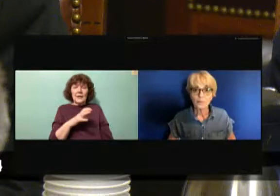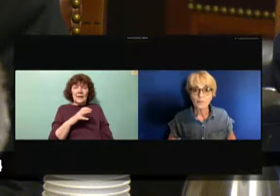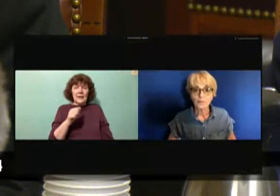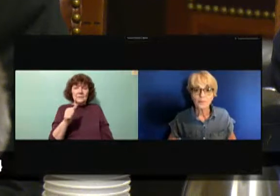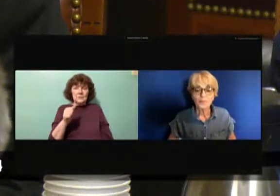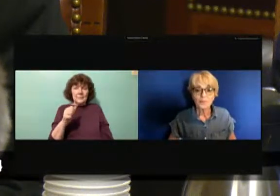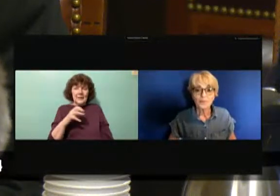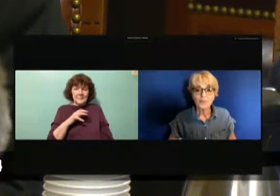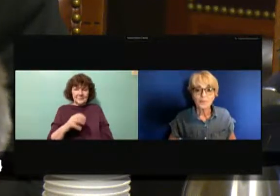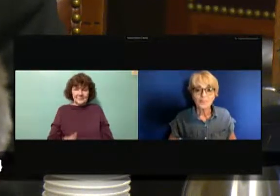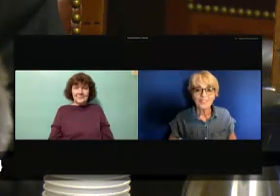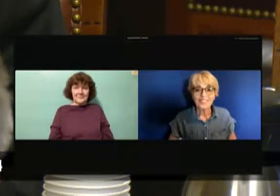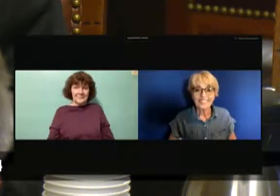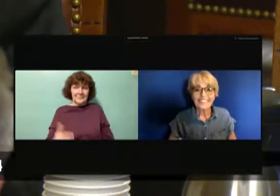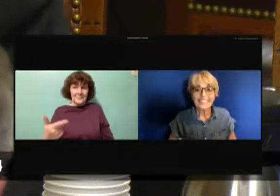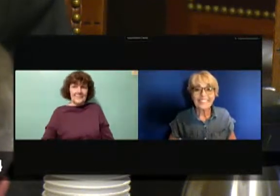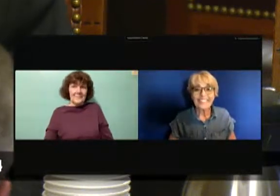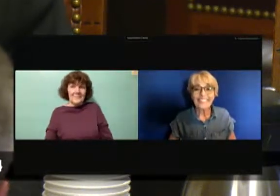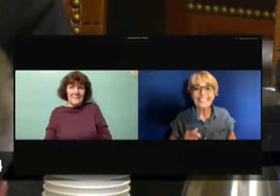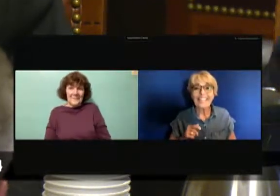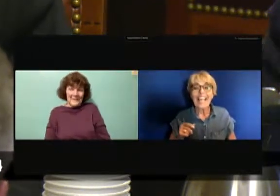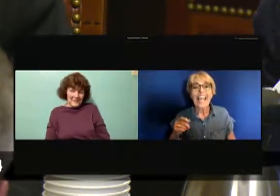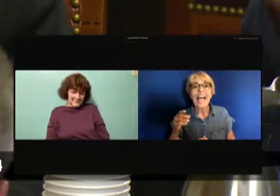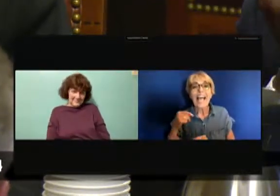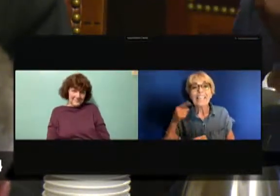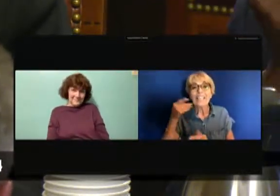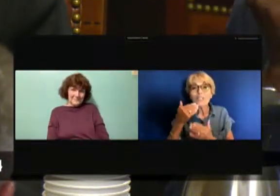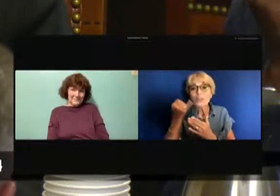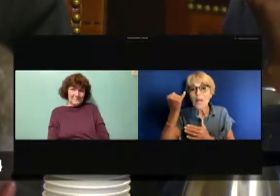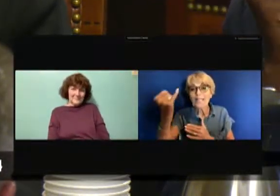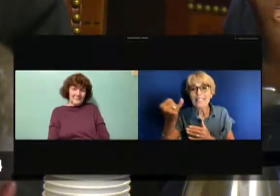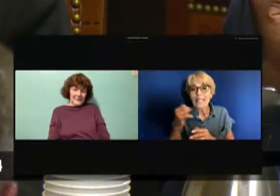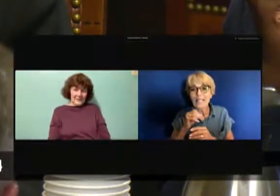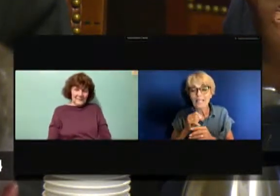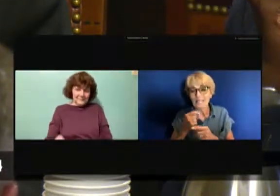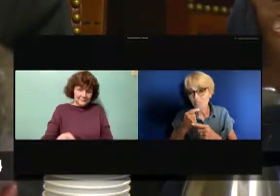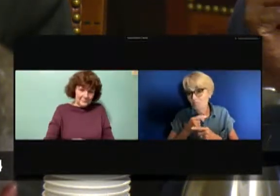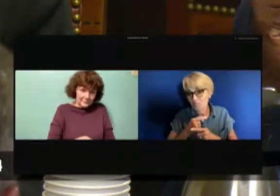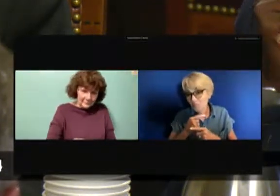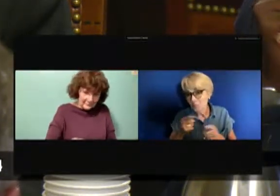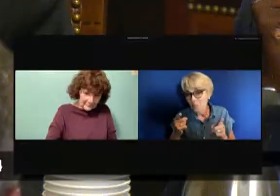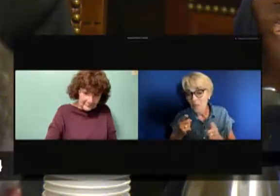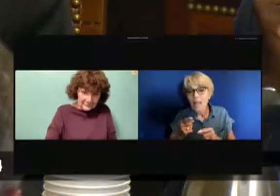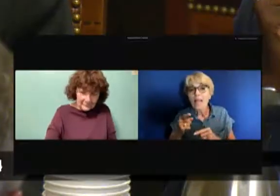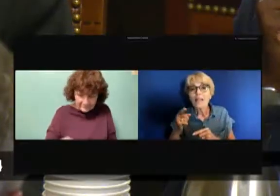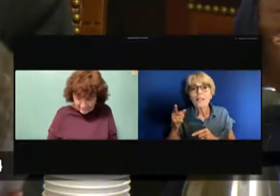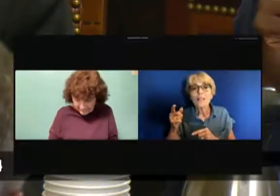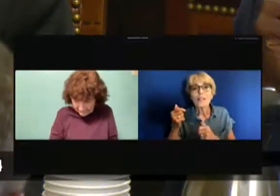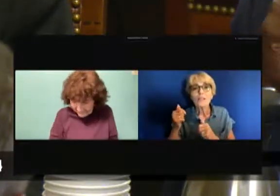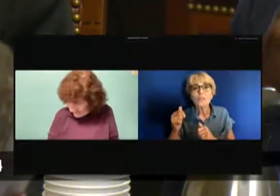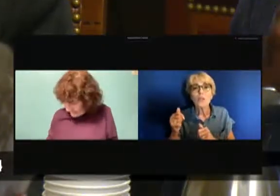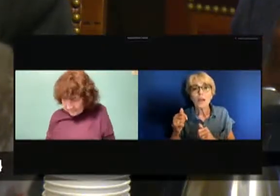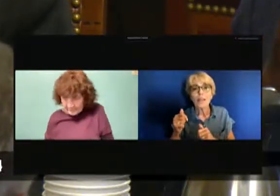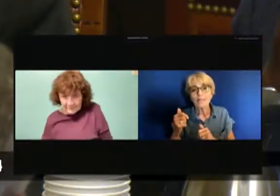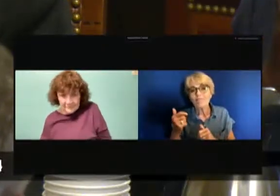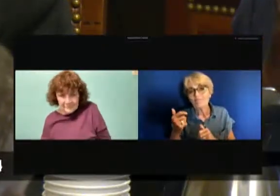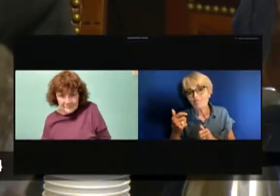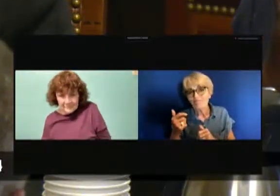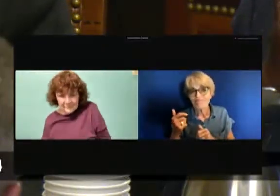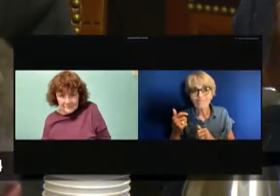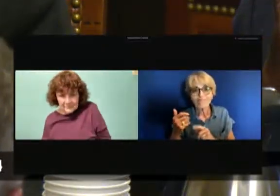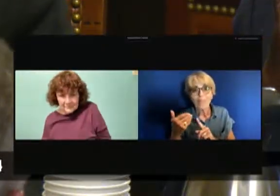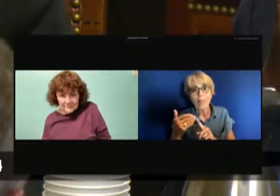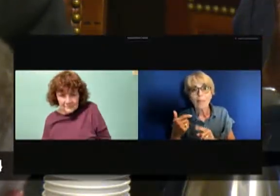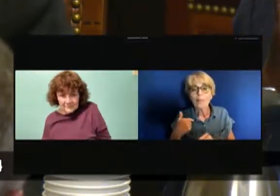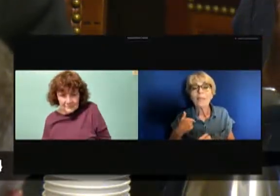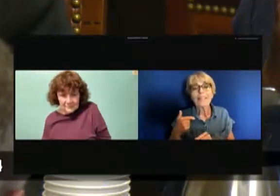committee. I think it's a good idea not to make that public, of course, because like they try to lobby me, they'll try to, they'll lobby